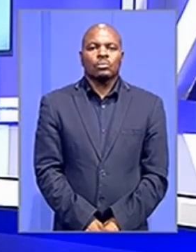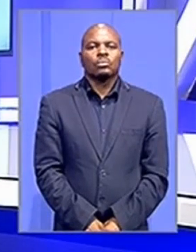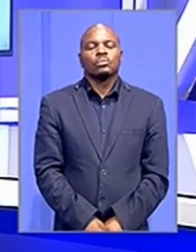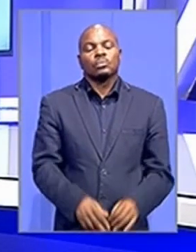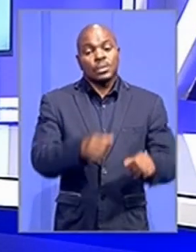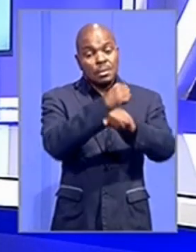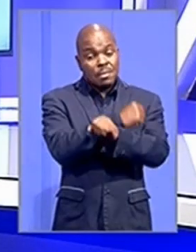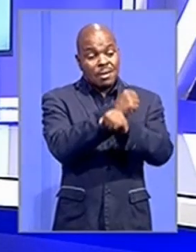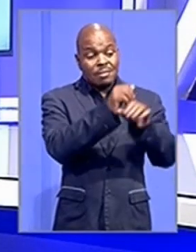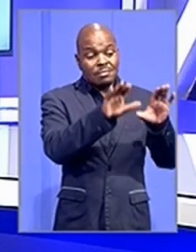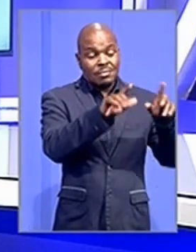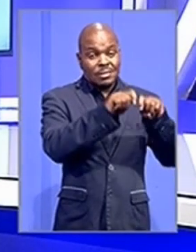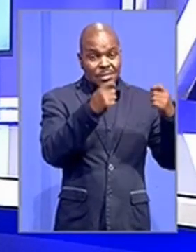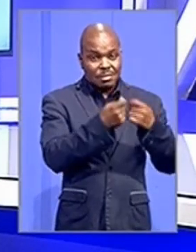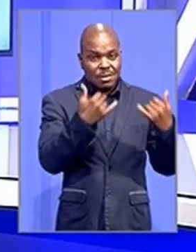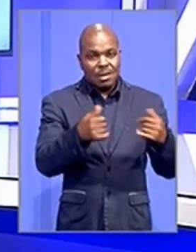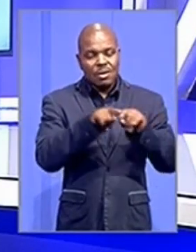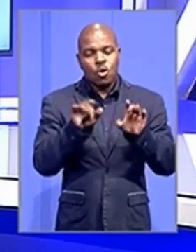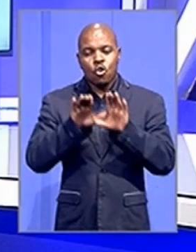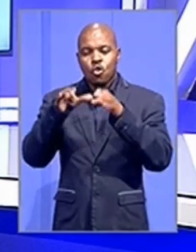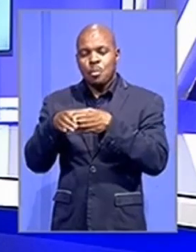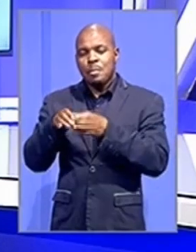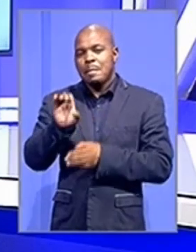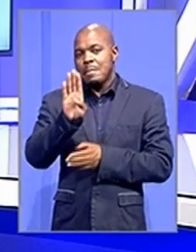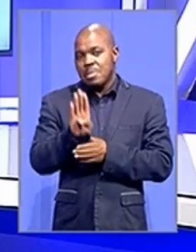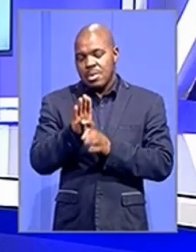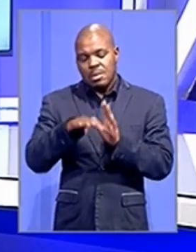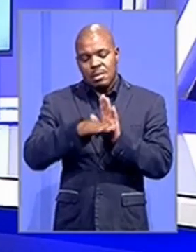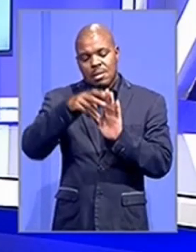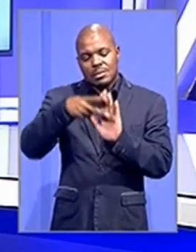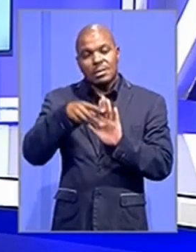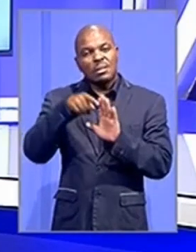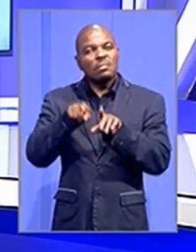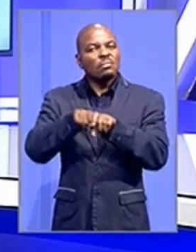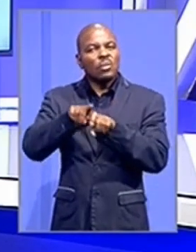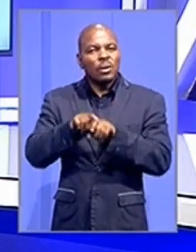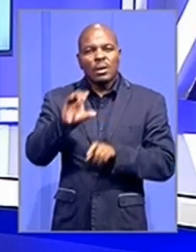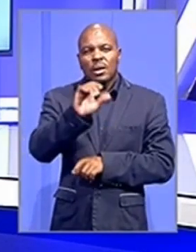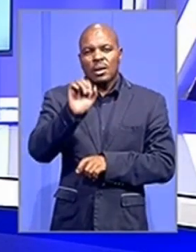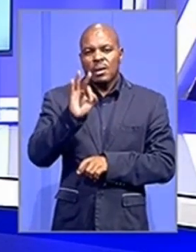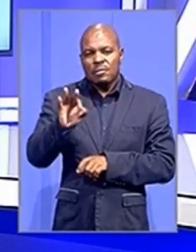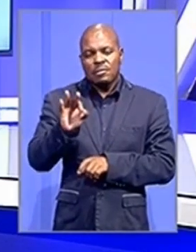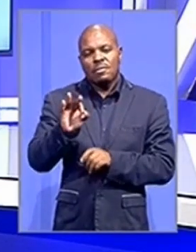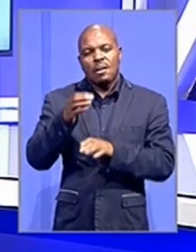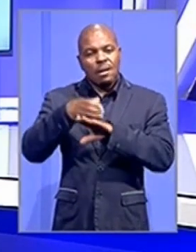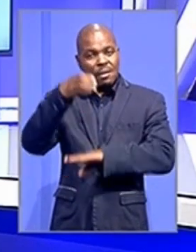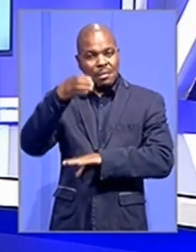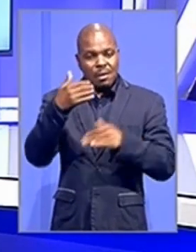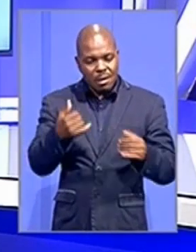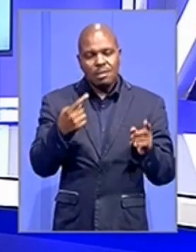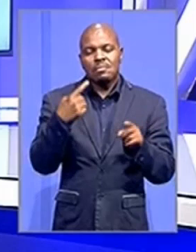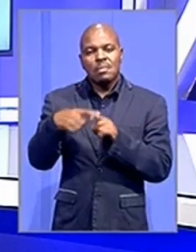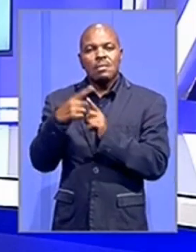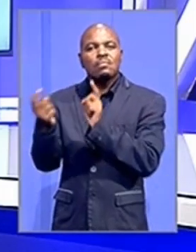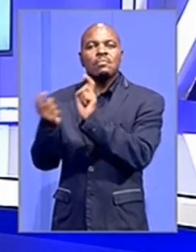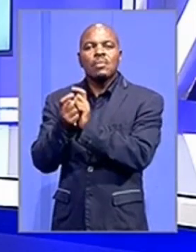Sehlopha sa Orlando Pirates seo se le go maemong a bobedi ka go Group B ya sebjana sa CAF Confederations se gare se